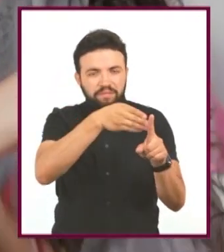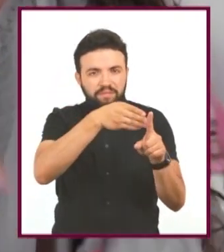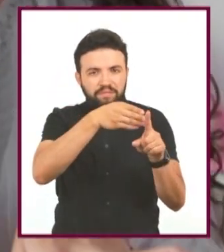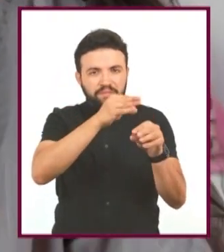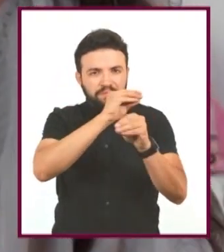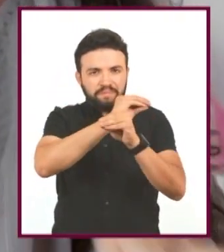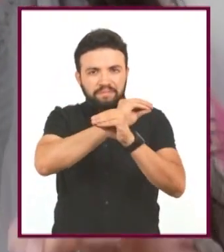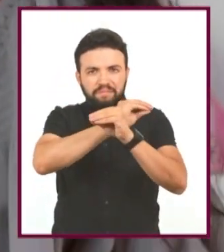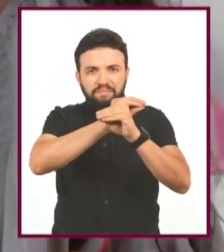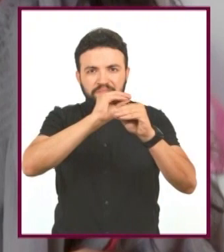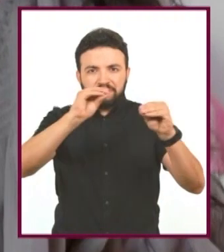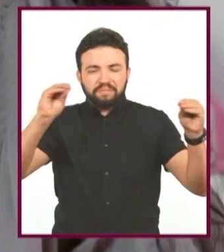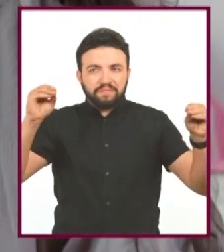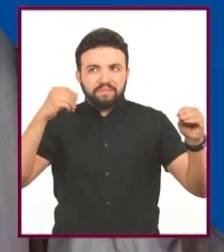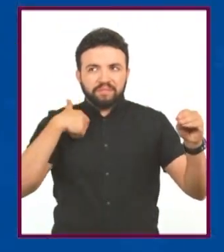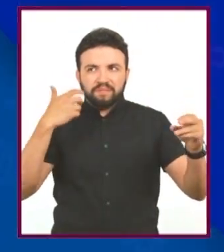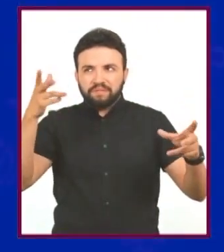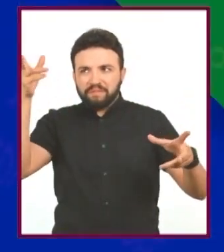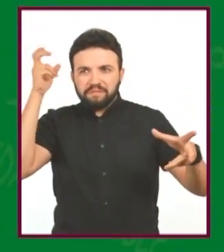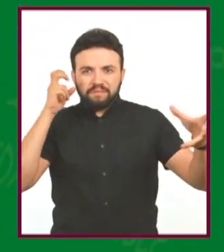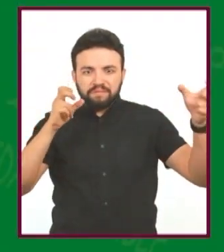sin ningún tipo de sonido.